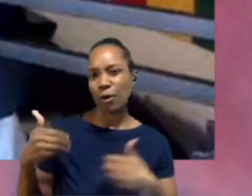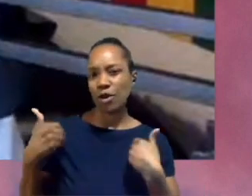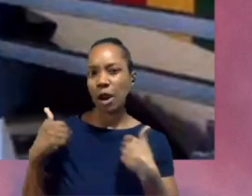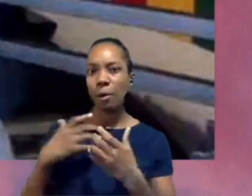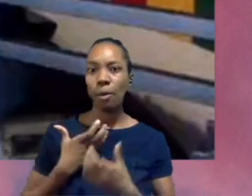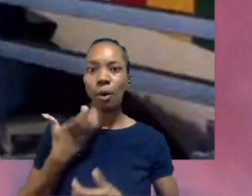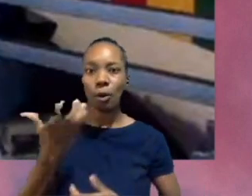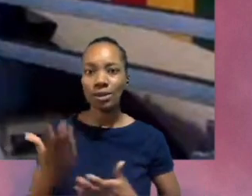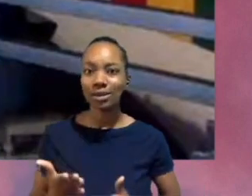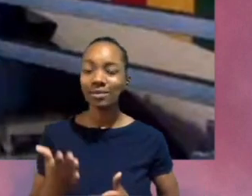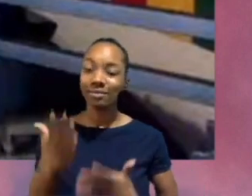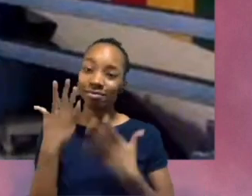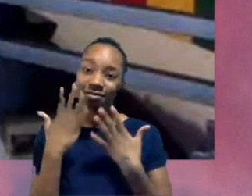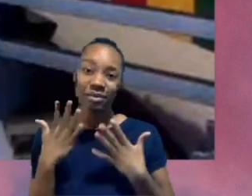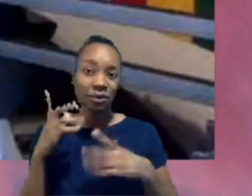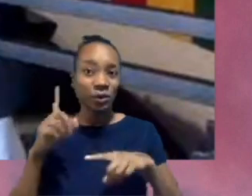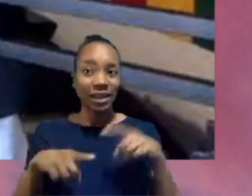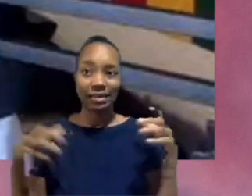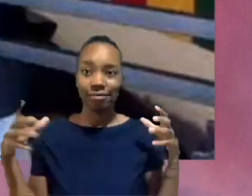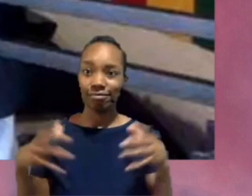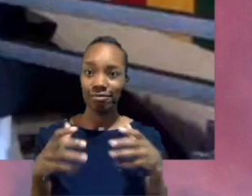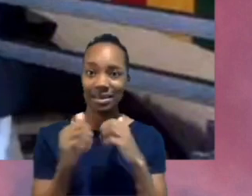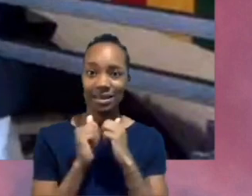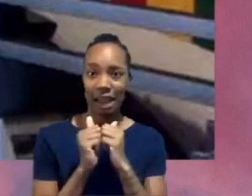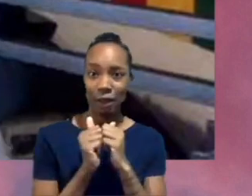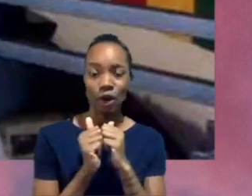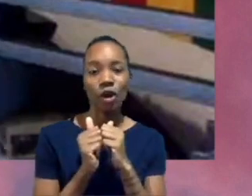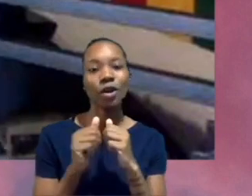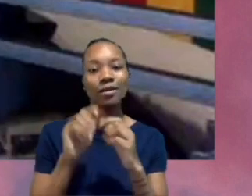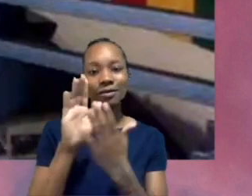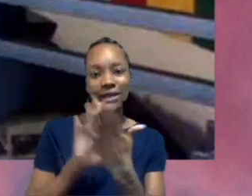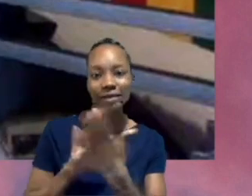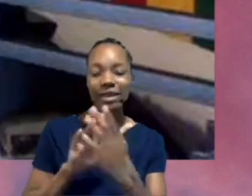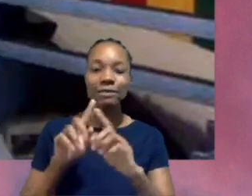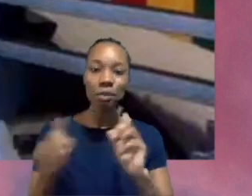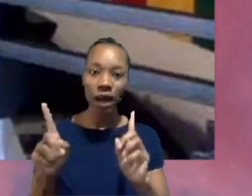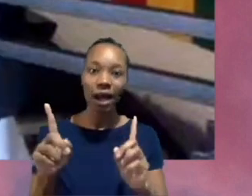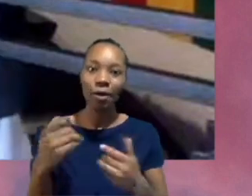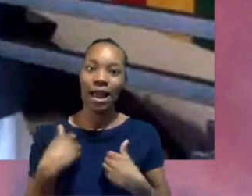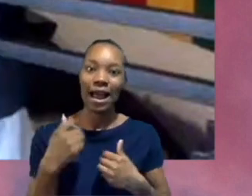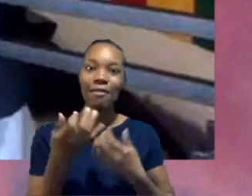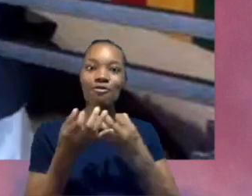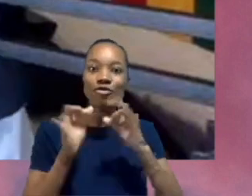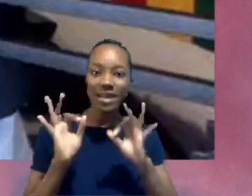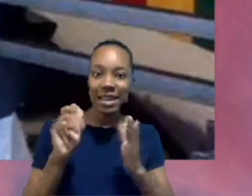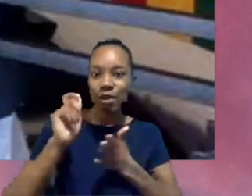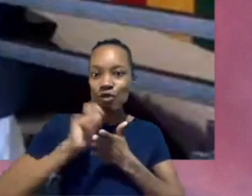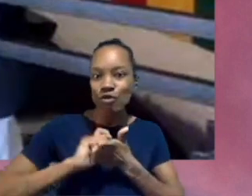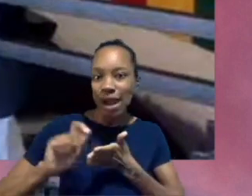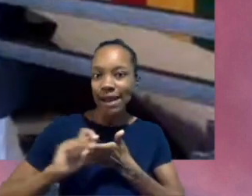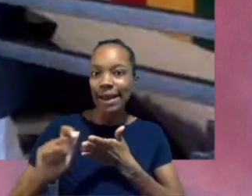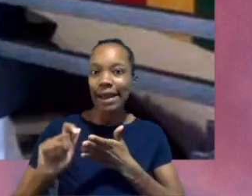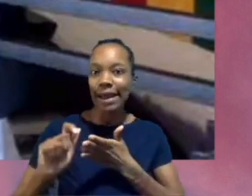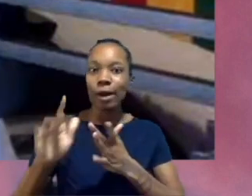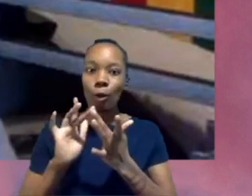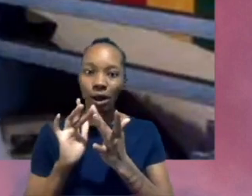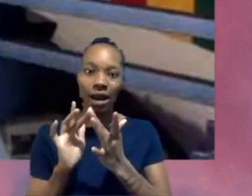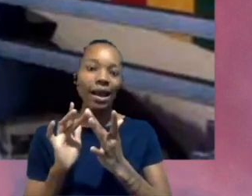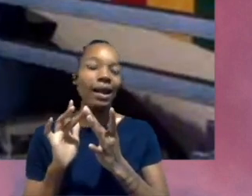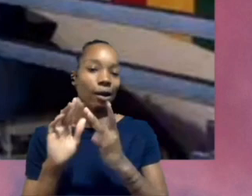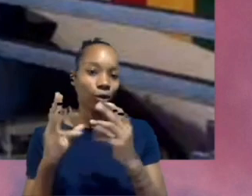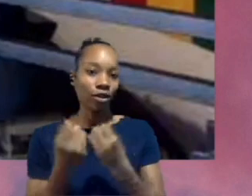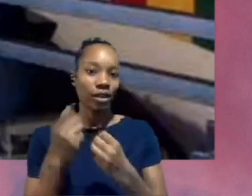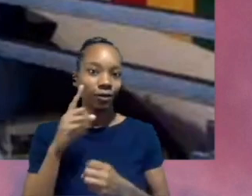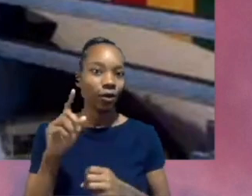we've been doing these online workshops for free, writing and performance workshops for folks 13 to 21 years old every Wednesday after